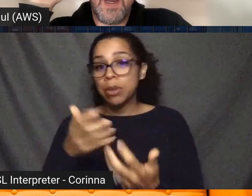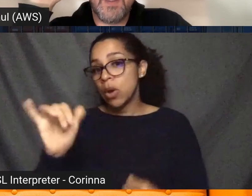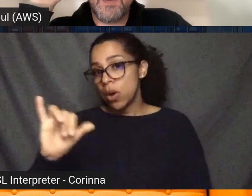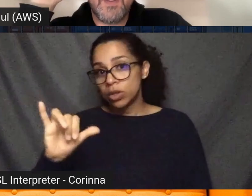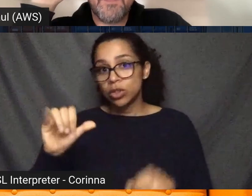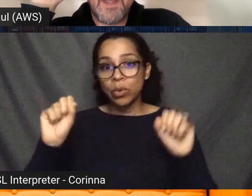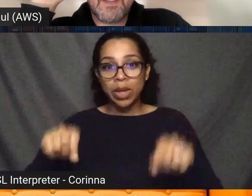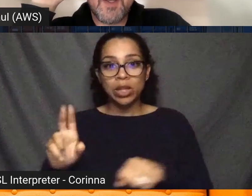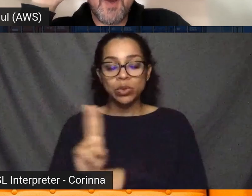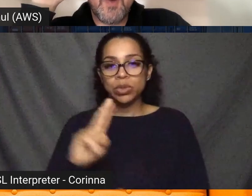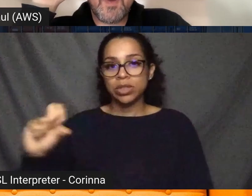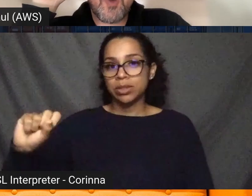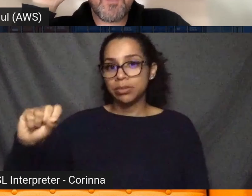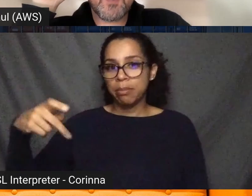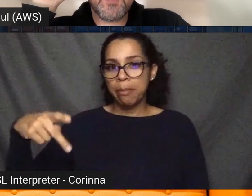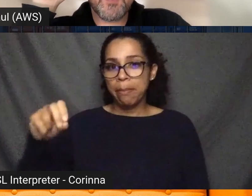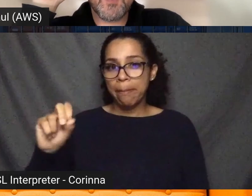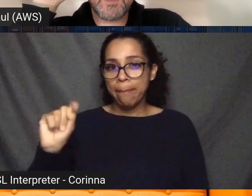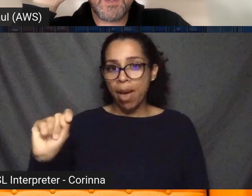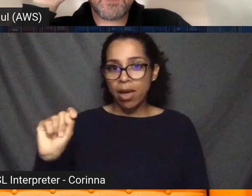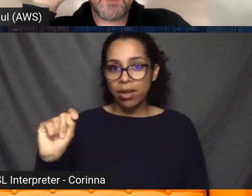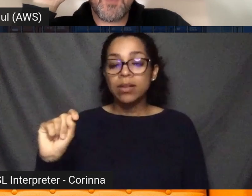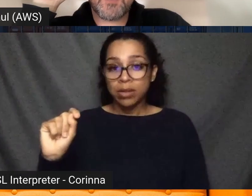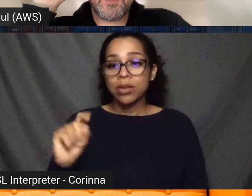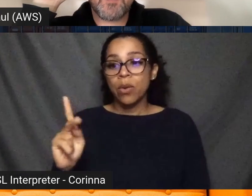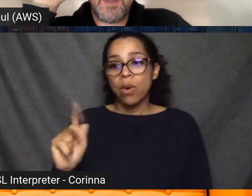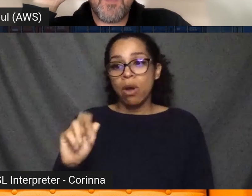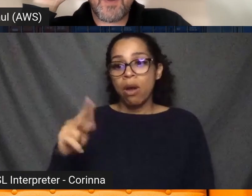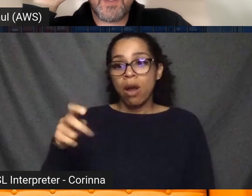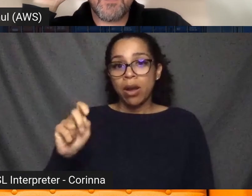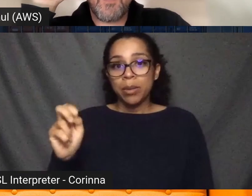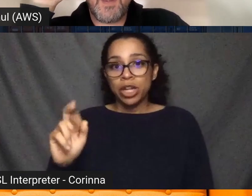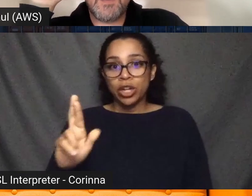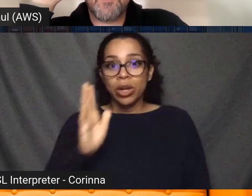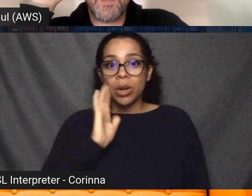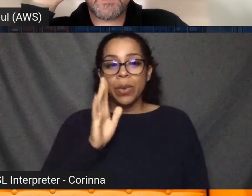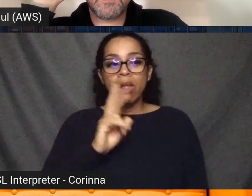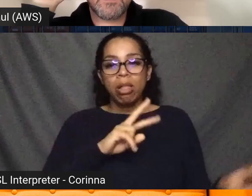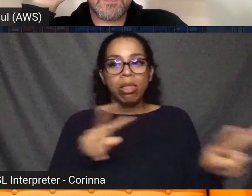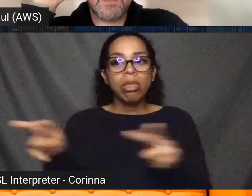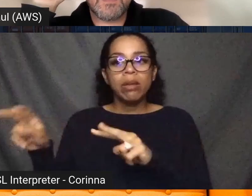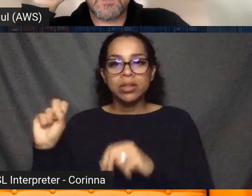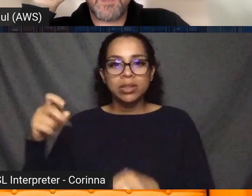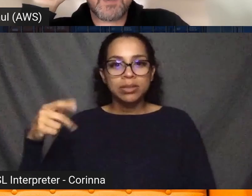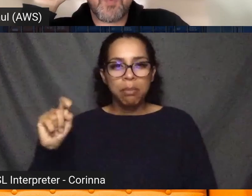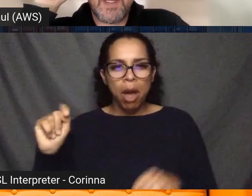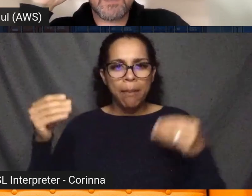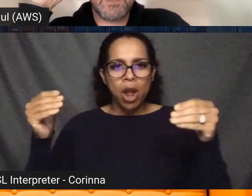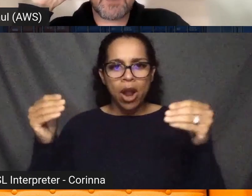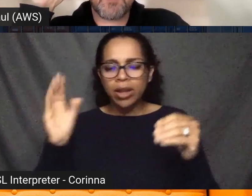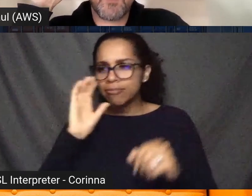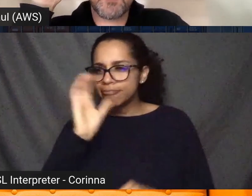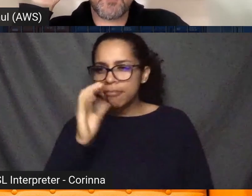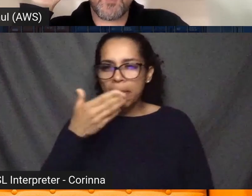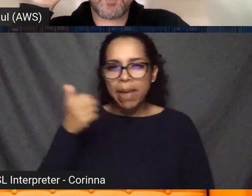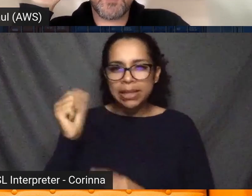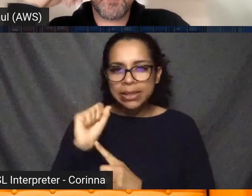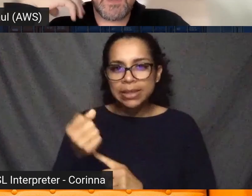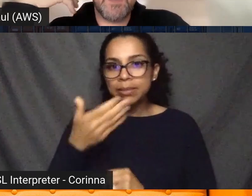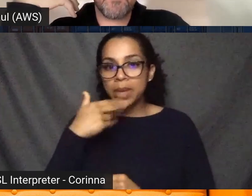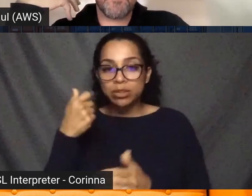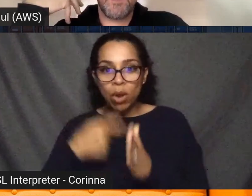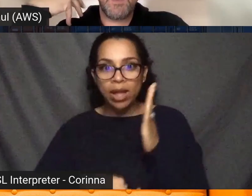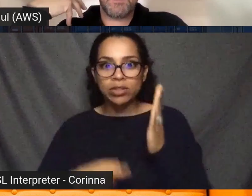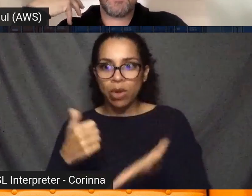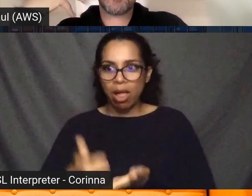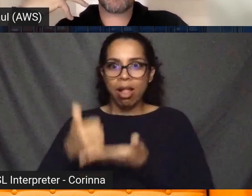use Spot. And so what Karpenter will do is it can actually go out to the spot market to find the best instances and the best price to actually provision your workload. So